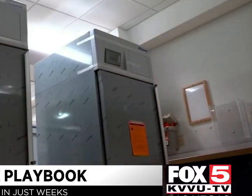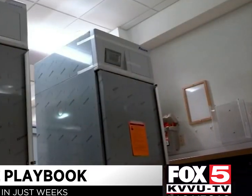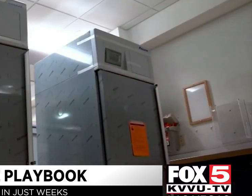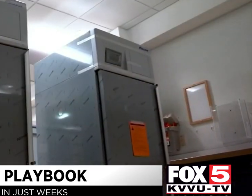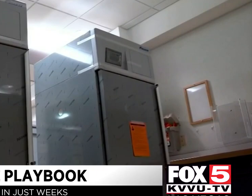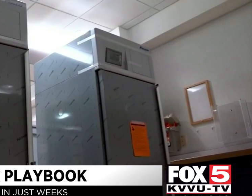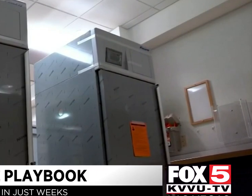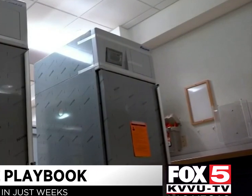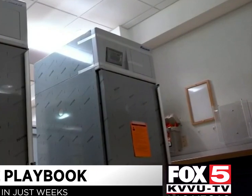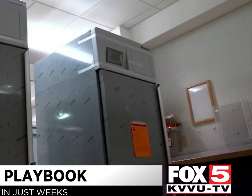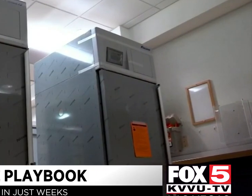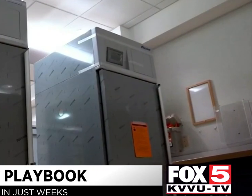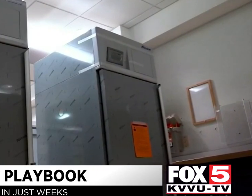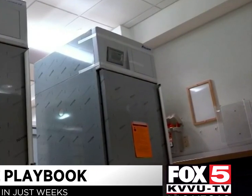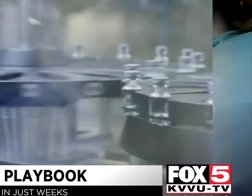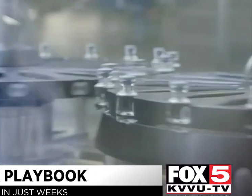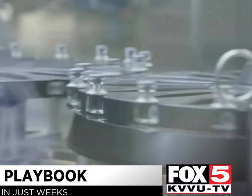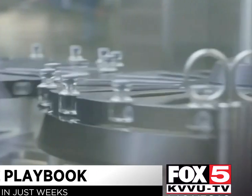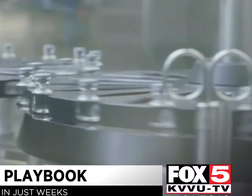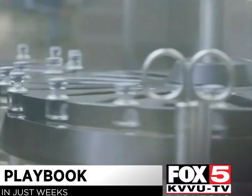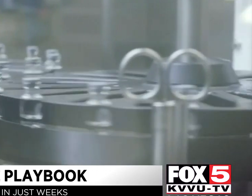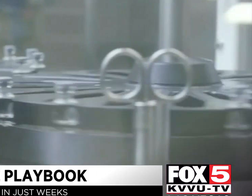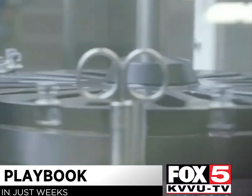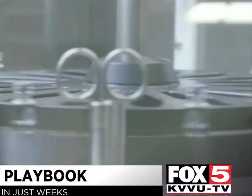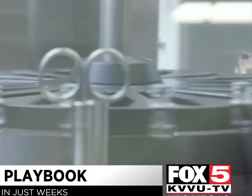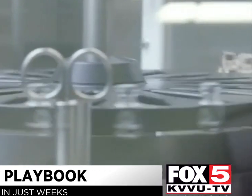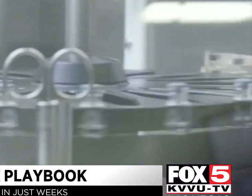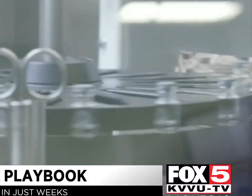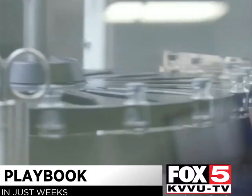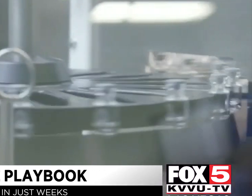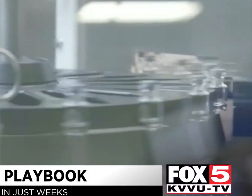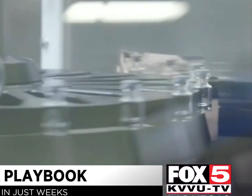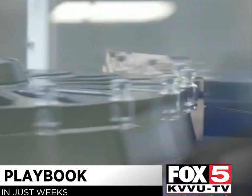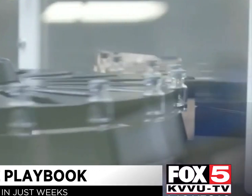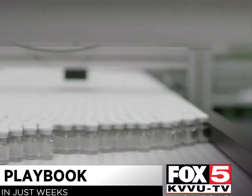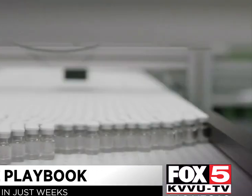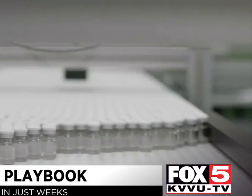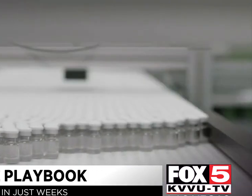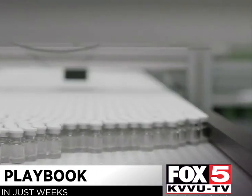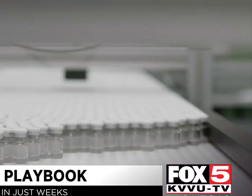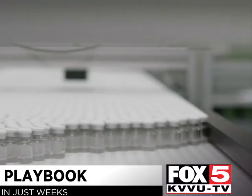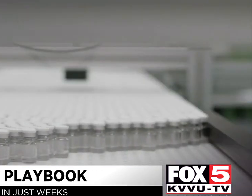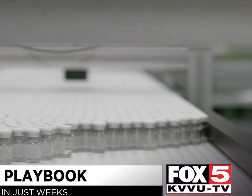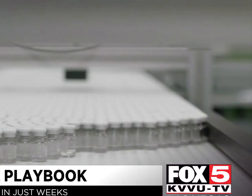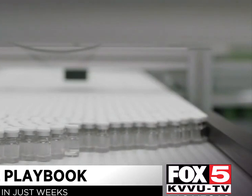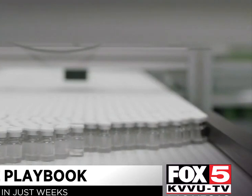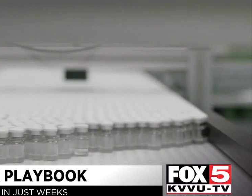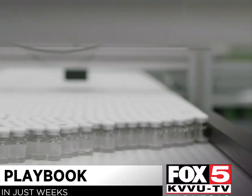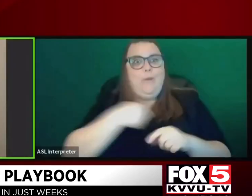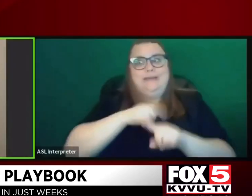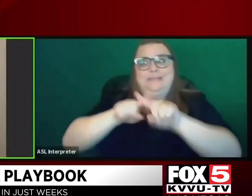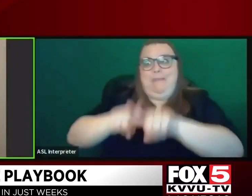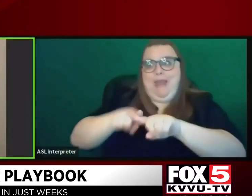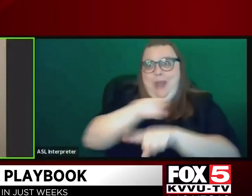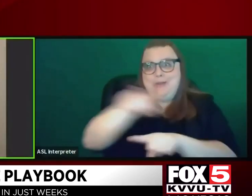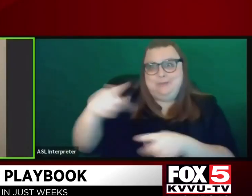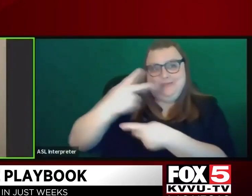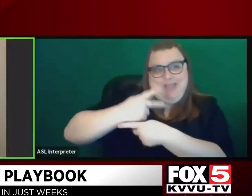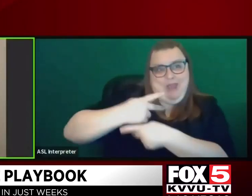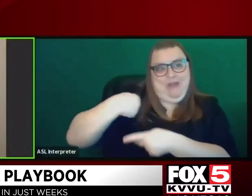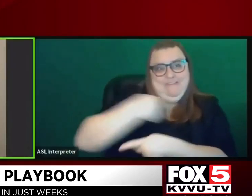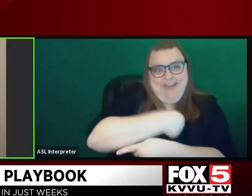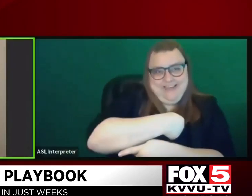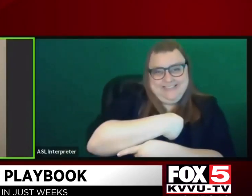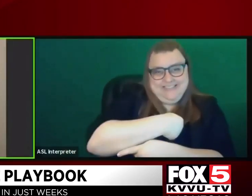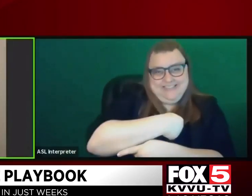Those at higher risk for getting COVID will get the vaccine first, as well as those of you who take care of us. Our critical